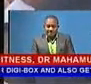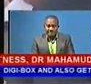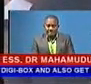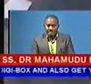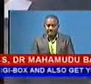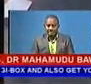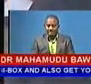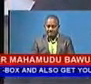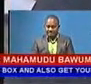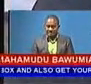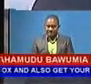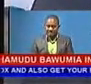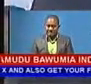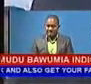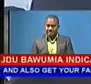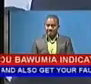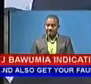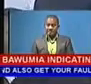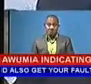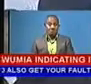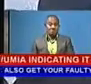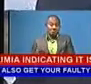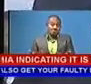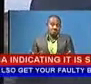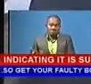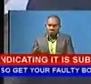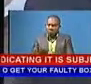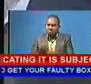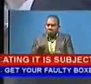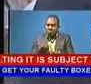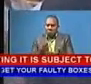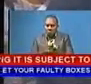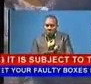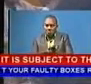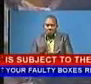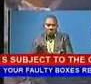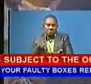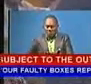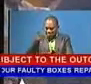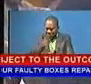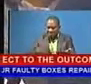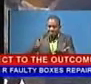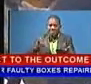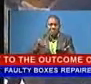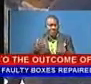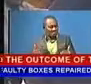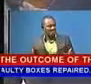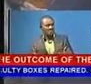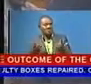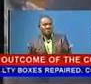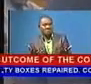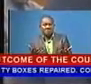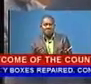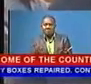testifying in chief. Maybe he can autograph the analysis when we finish, and I'll be happy to take it. But as part of these proceedings,